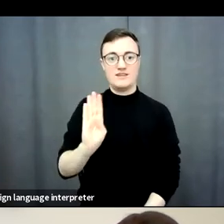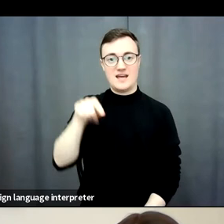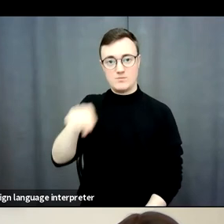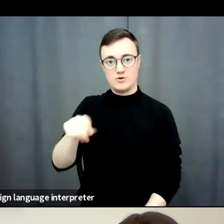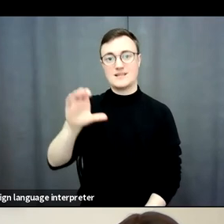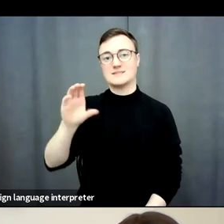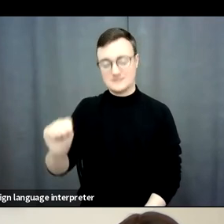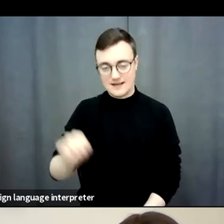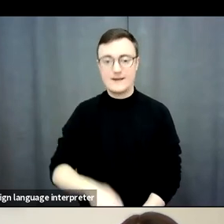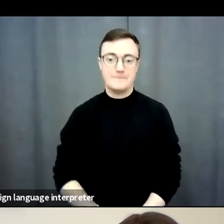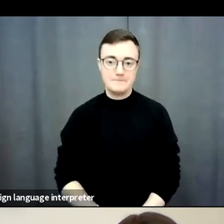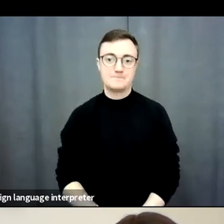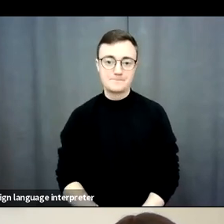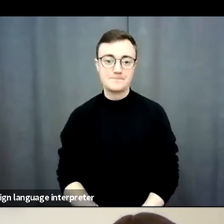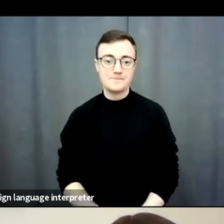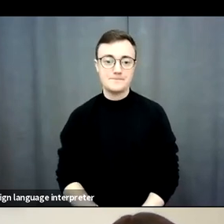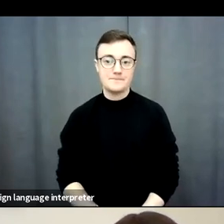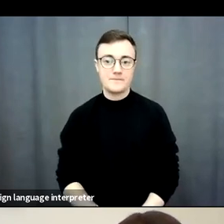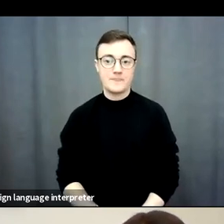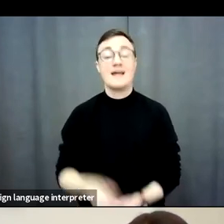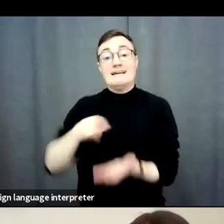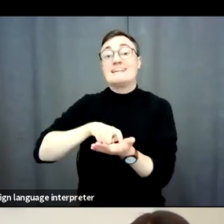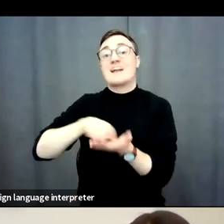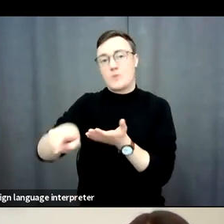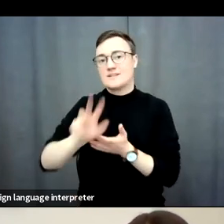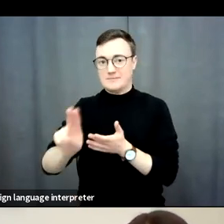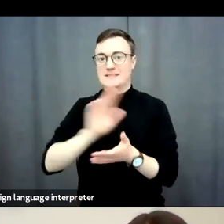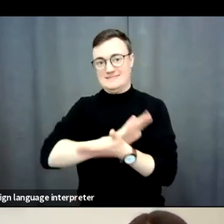mfg.se. The report is in Swedish.